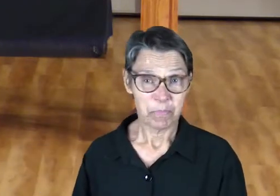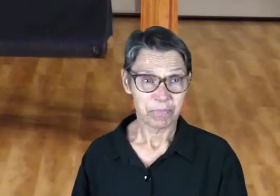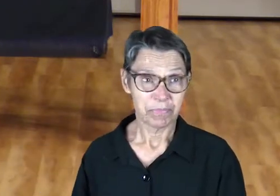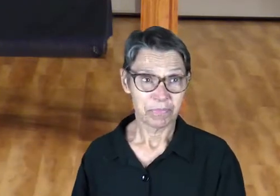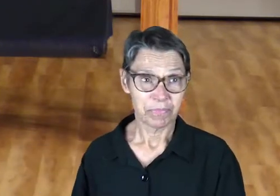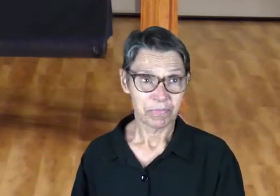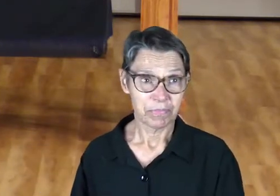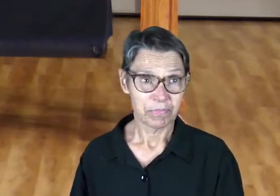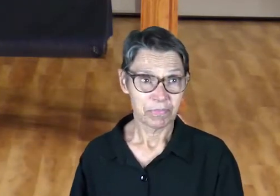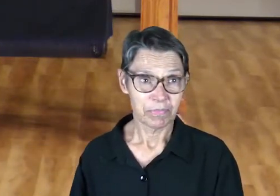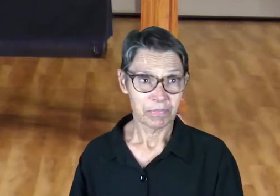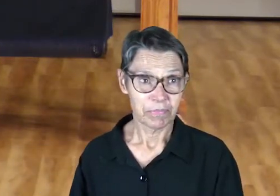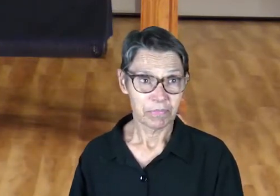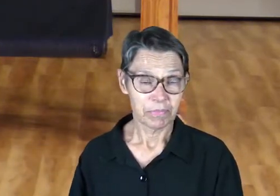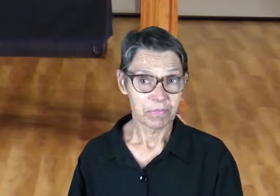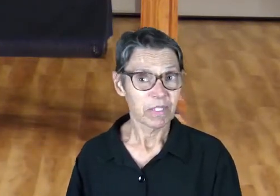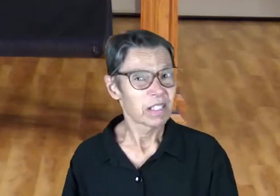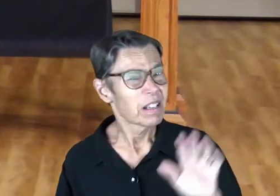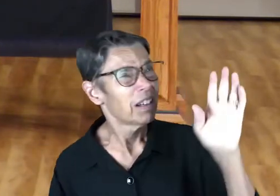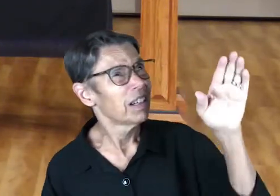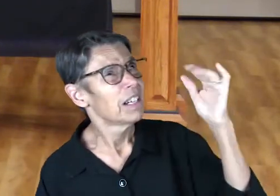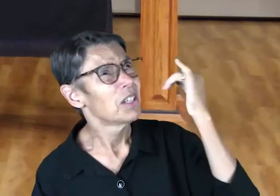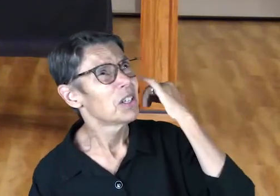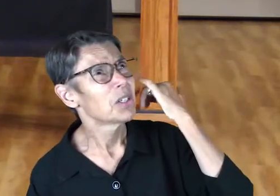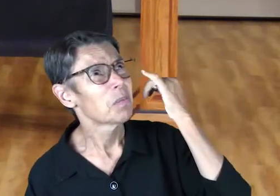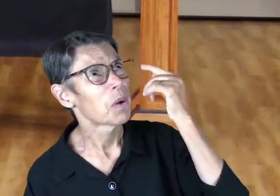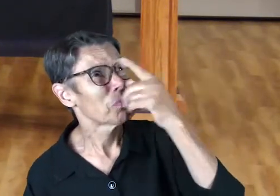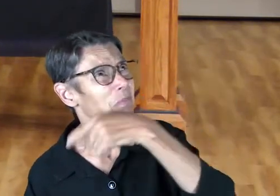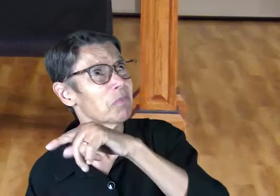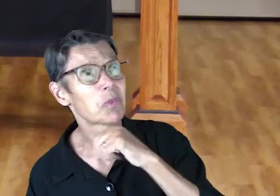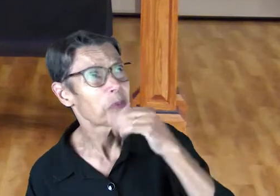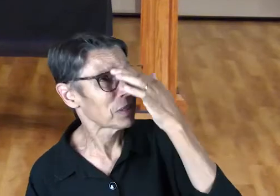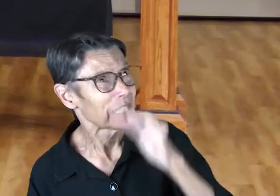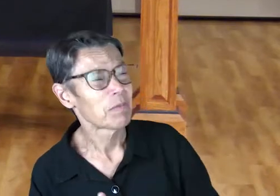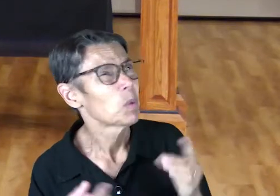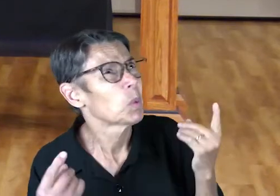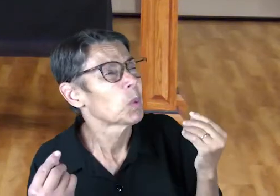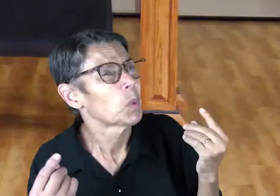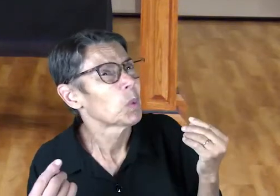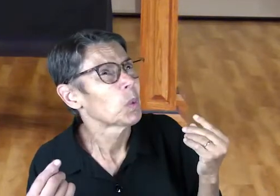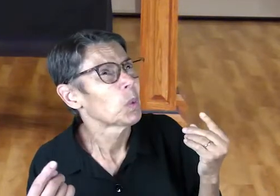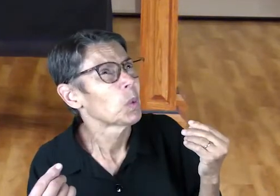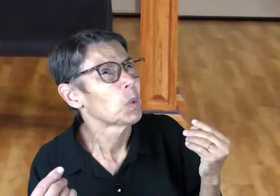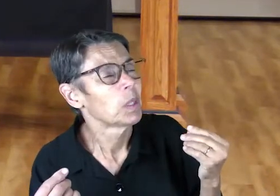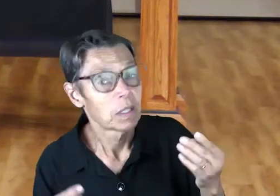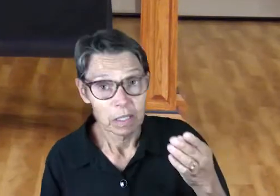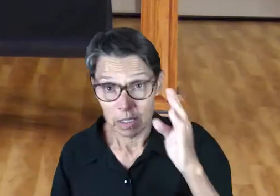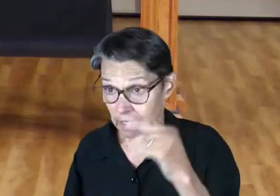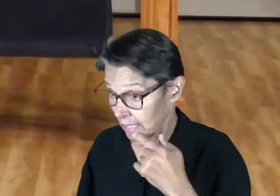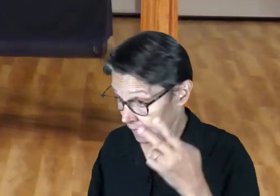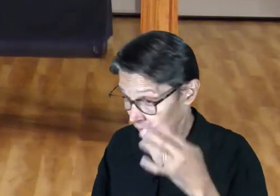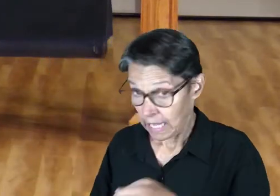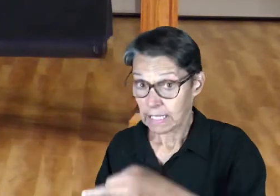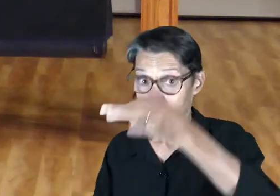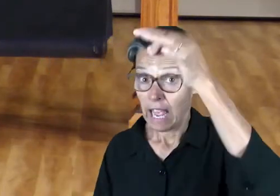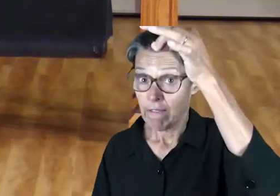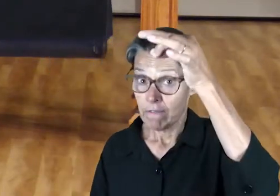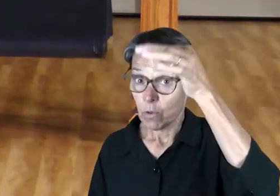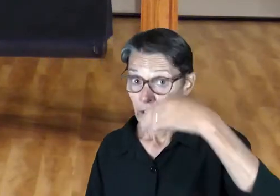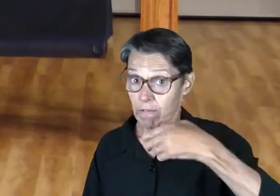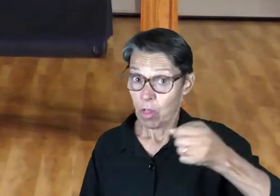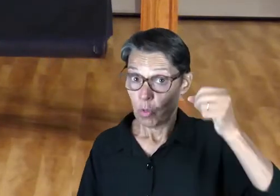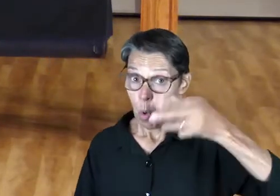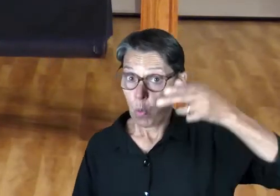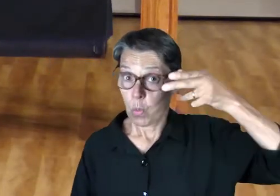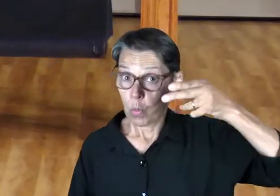king of Egypt's sake? What do I do if they don't believe me? And God says, see that staff in your hand?